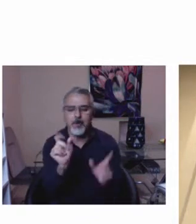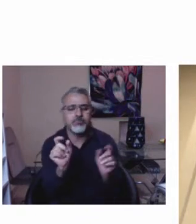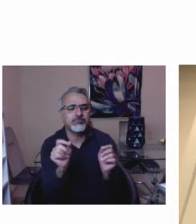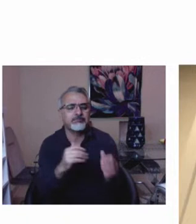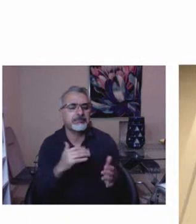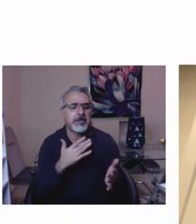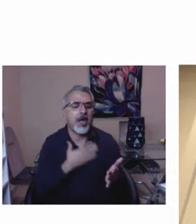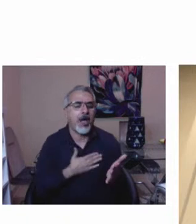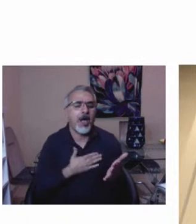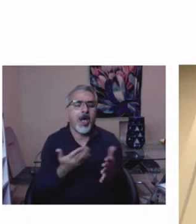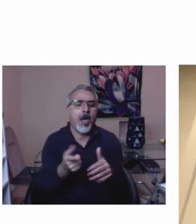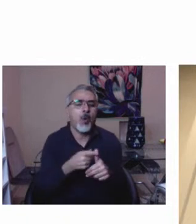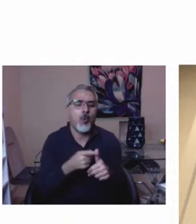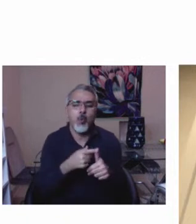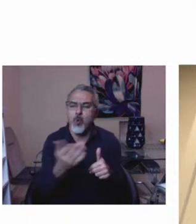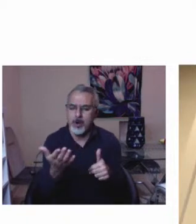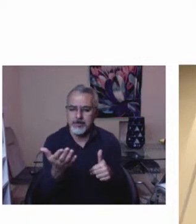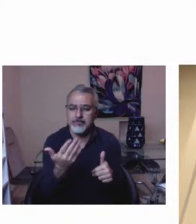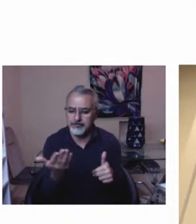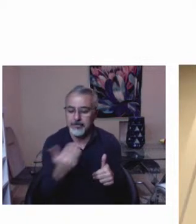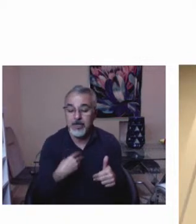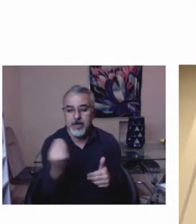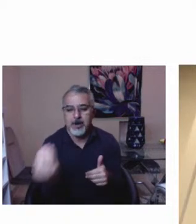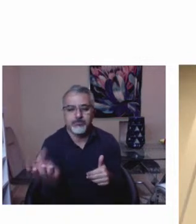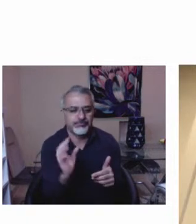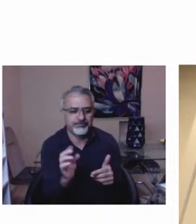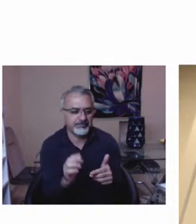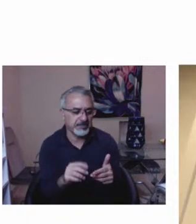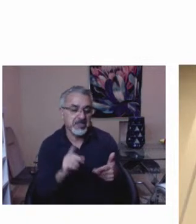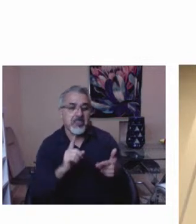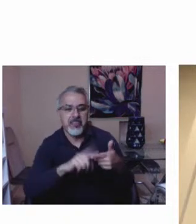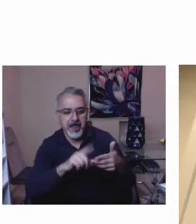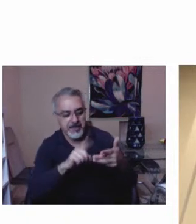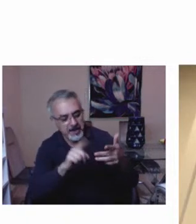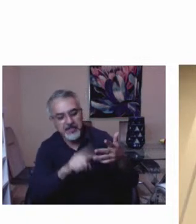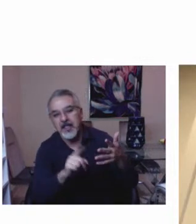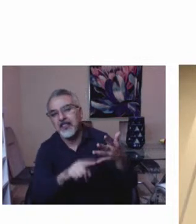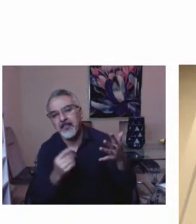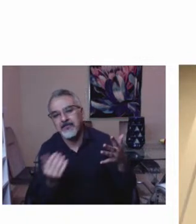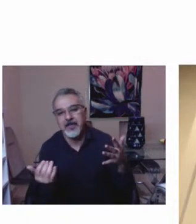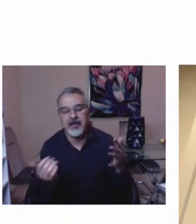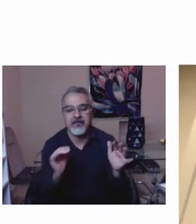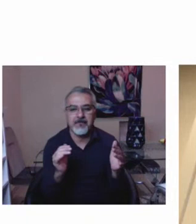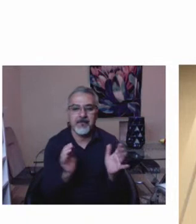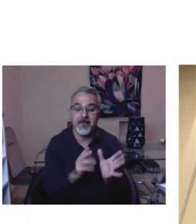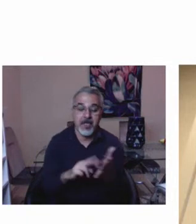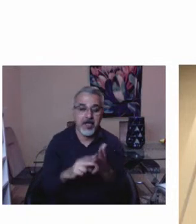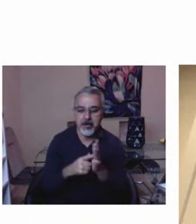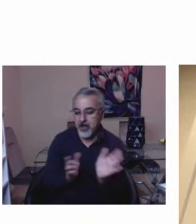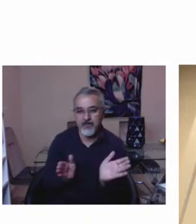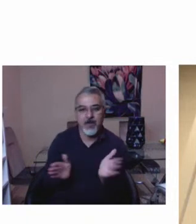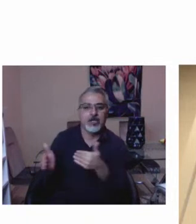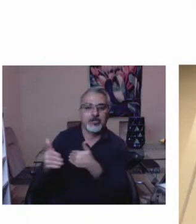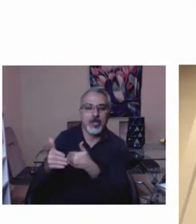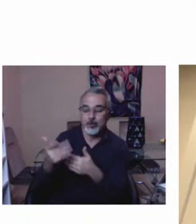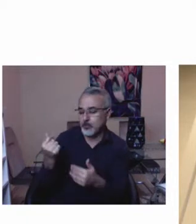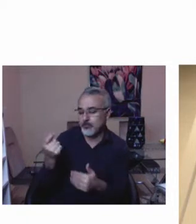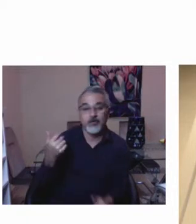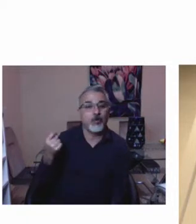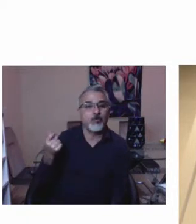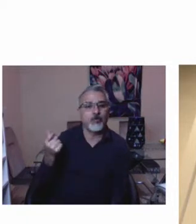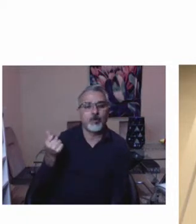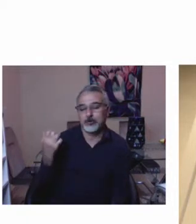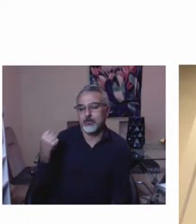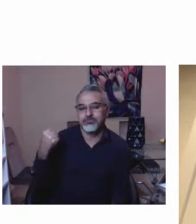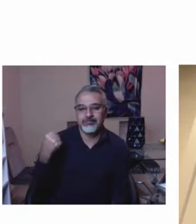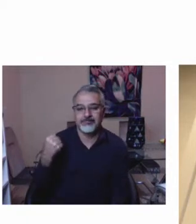and those include the Peacebuilding Fund, the UN World Bank Humanitarian Development Peace and Partnership Facility, also the Women's Peace